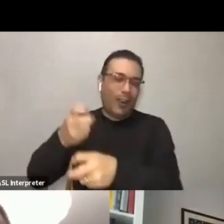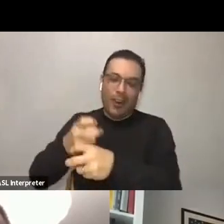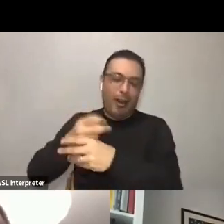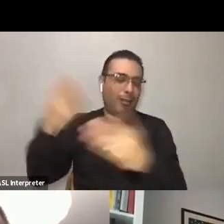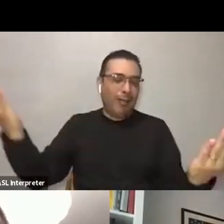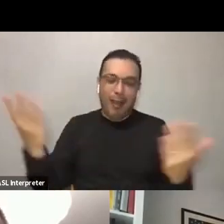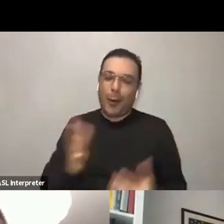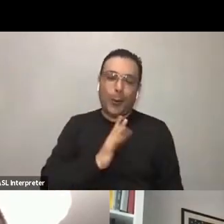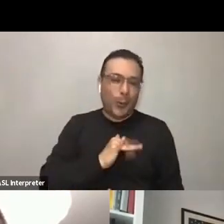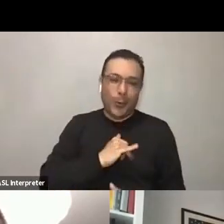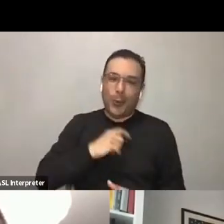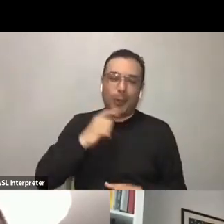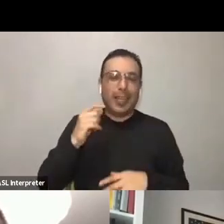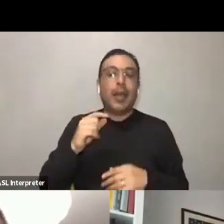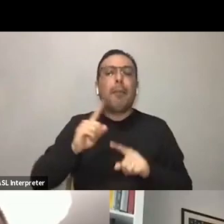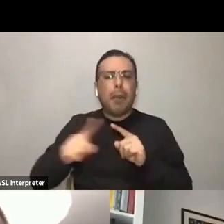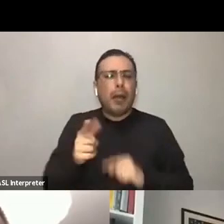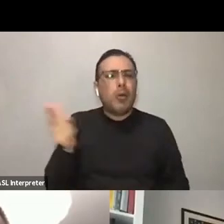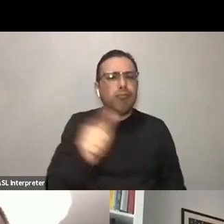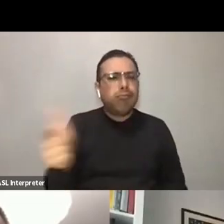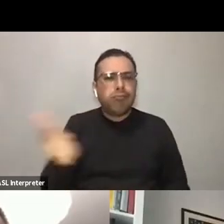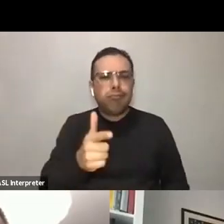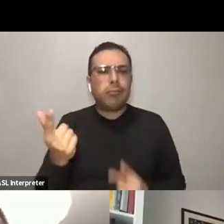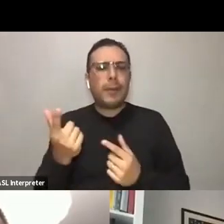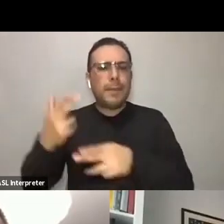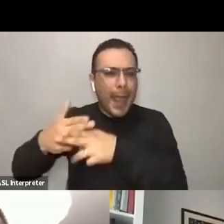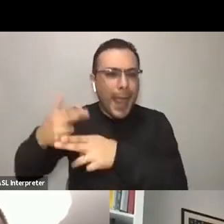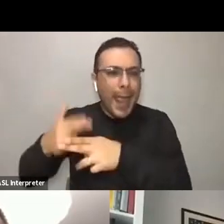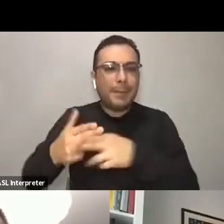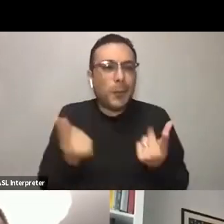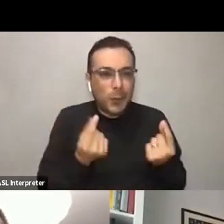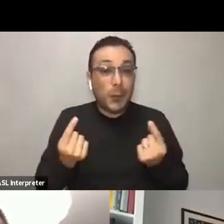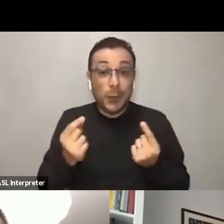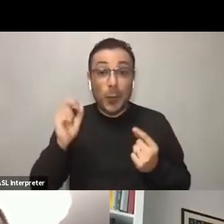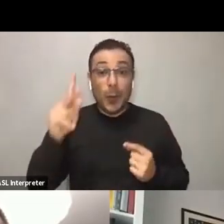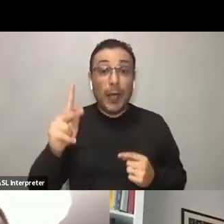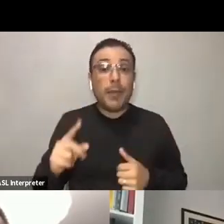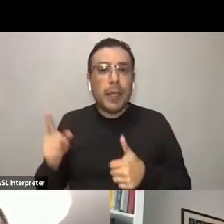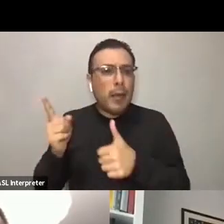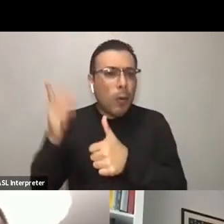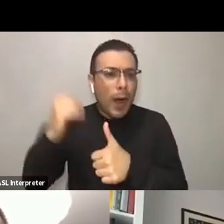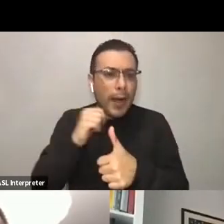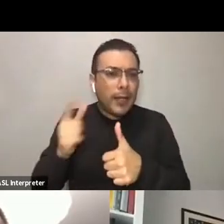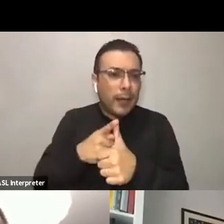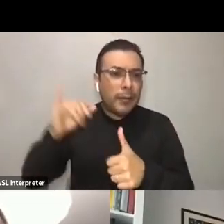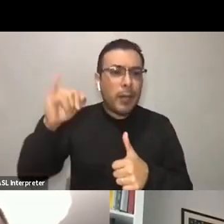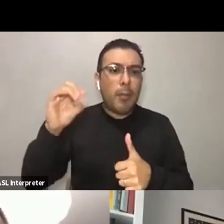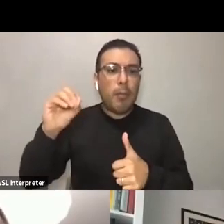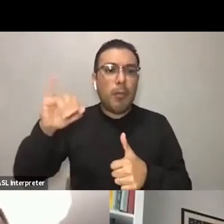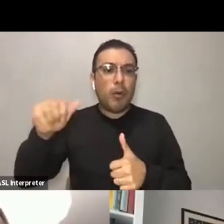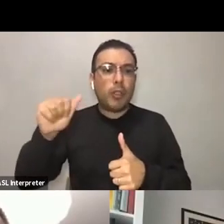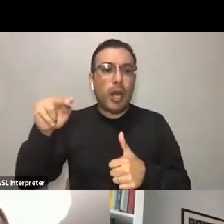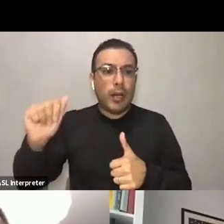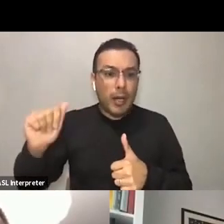themselves and tell us just a little bit about what their role is in the organization that they work with. So let's begin with Bojana Cochliat